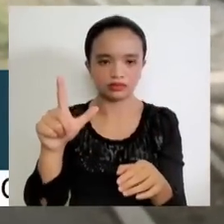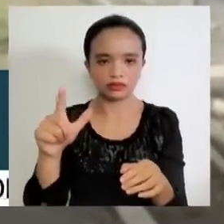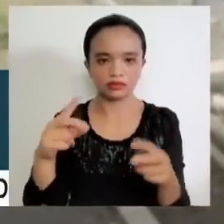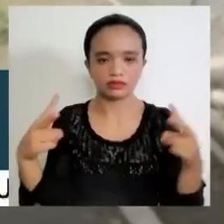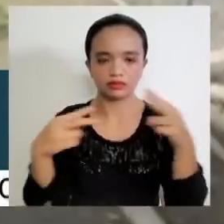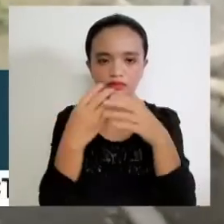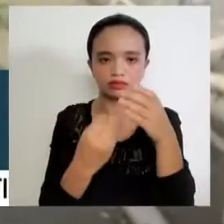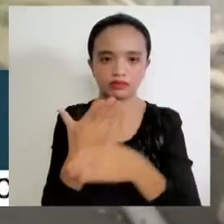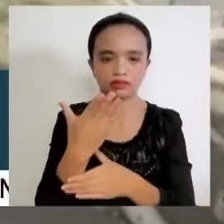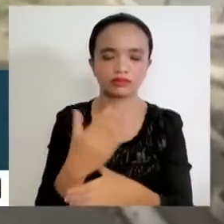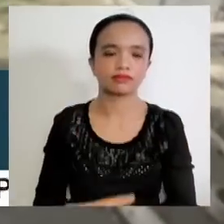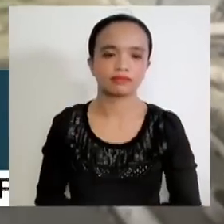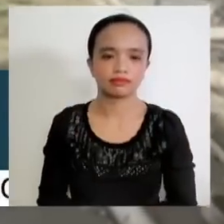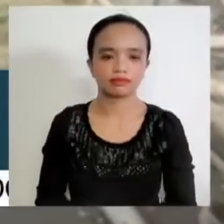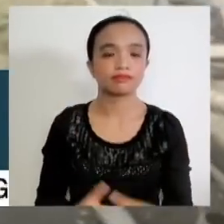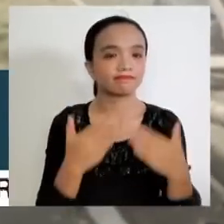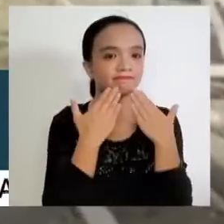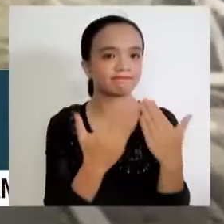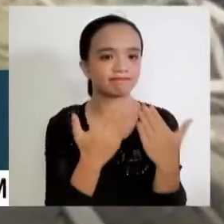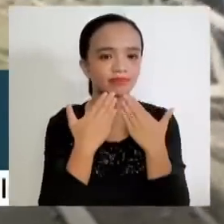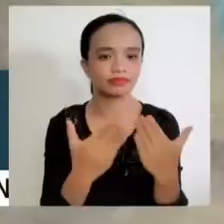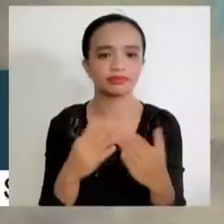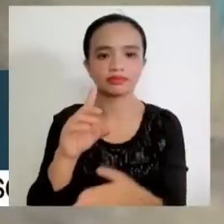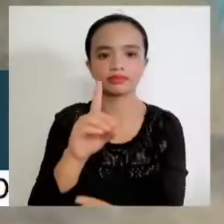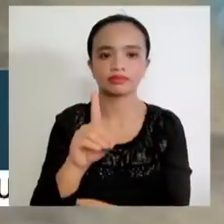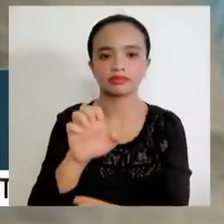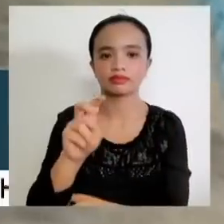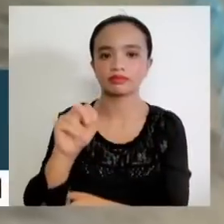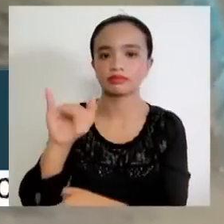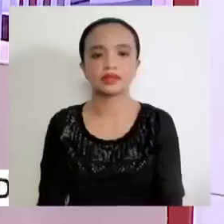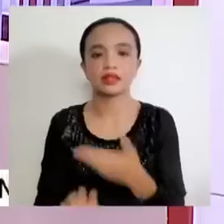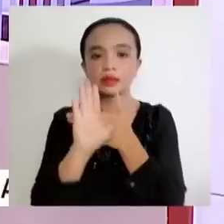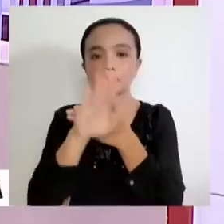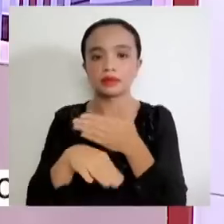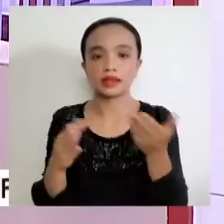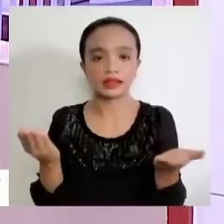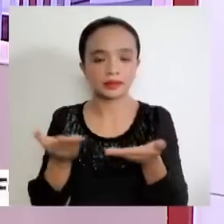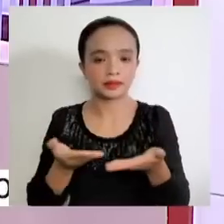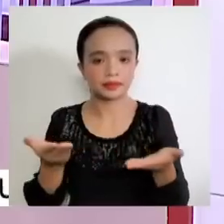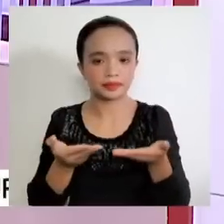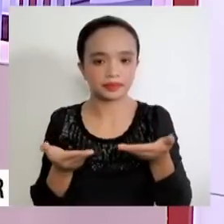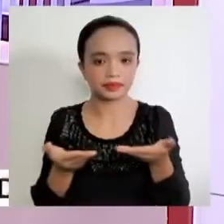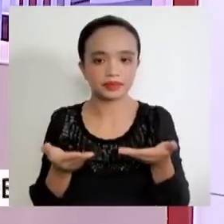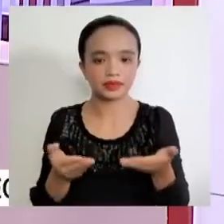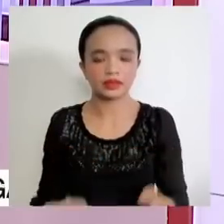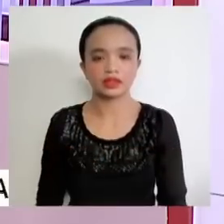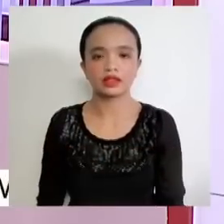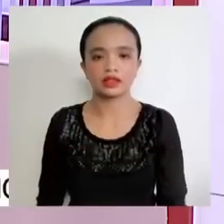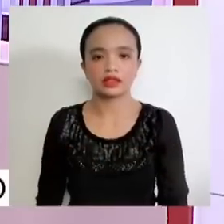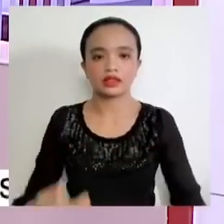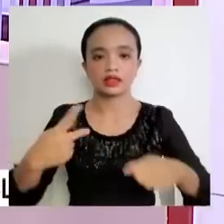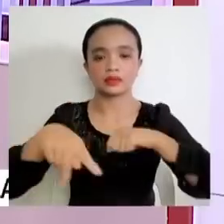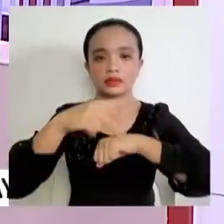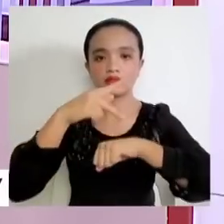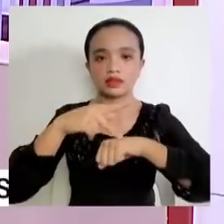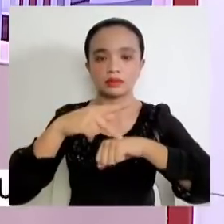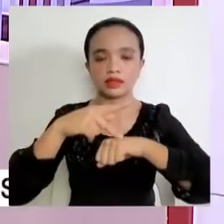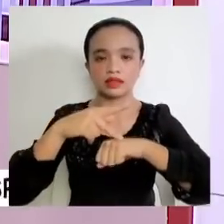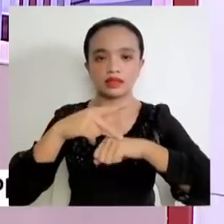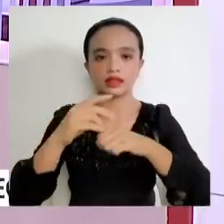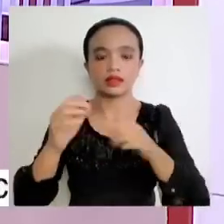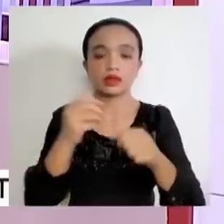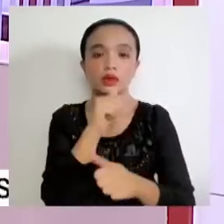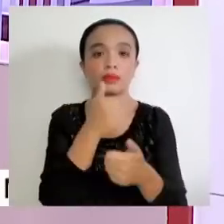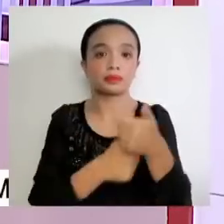Landscape. Carmina. Thanks a lot, Dennis Tato, there joining us on the line. Authorities in the Philippine province of Albay evacuate more residents